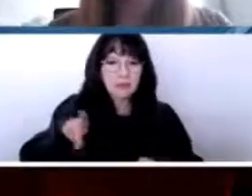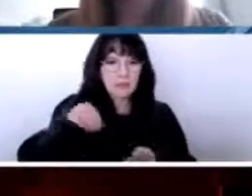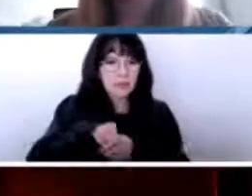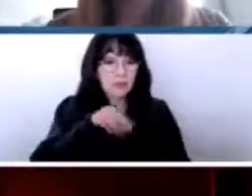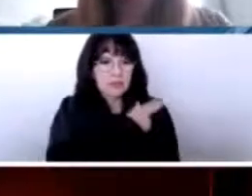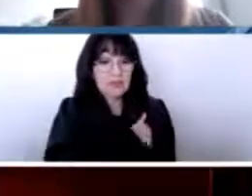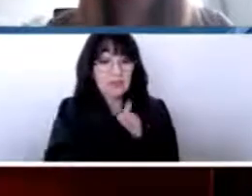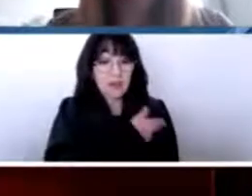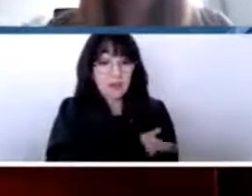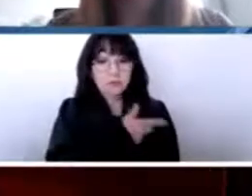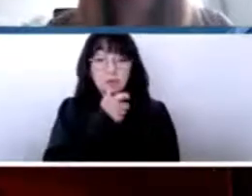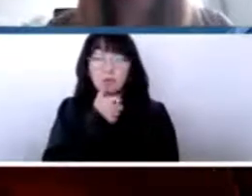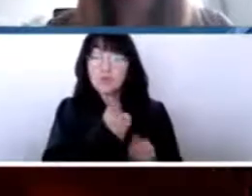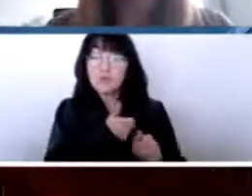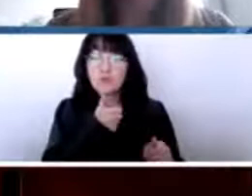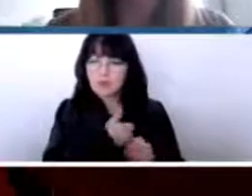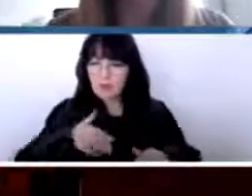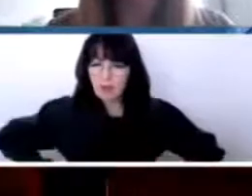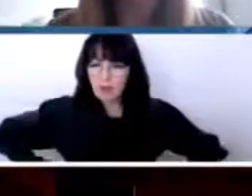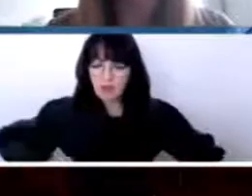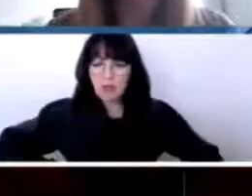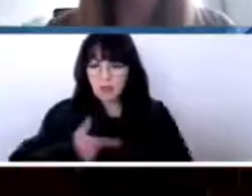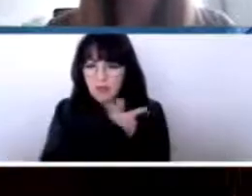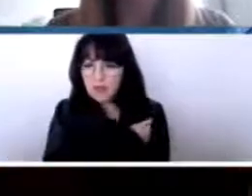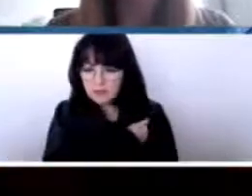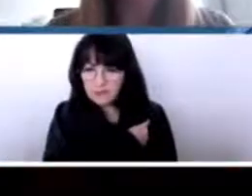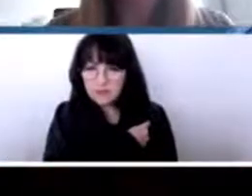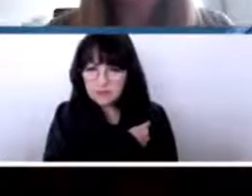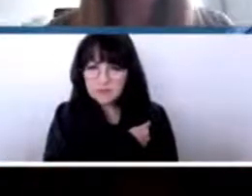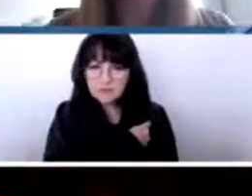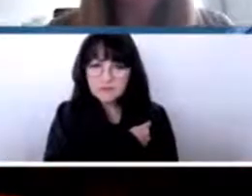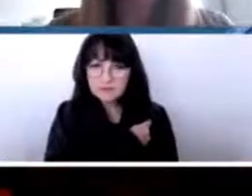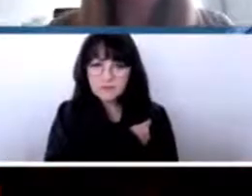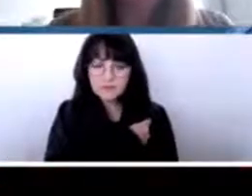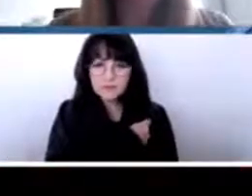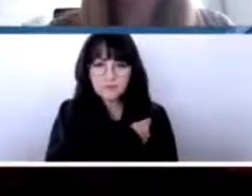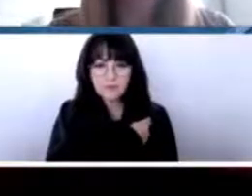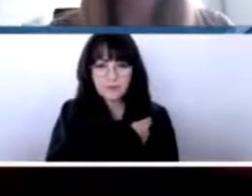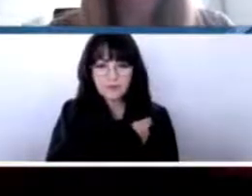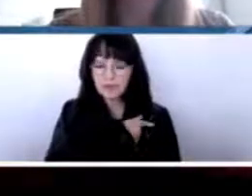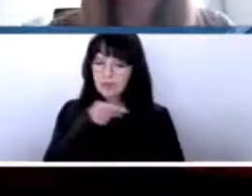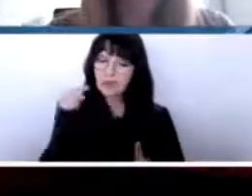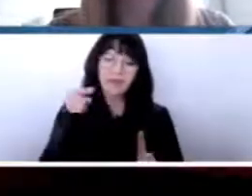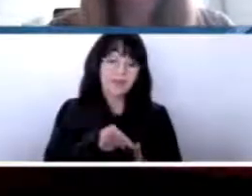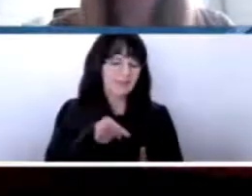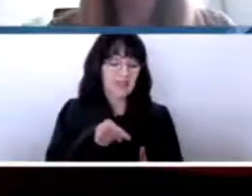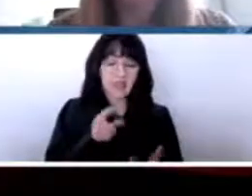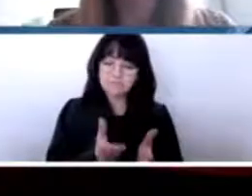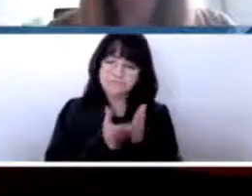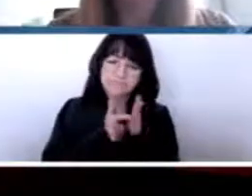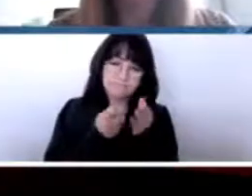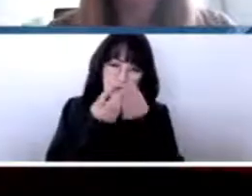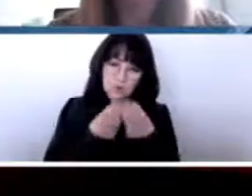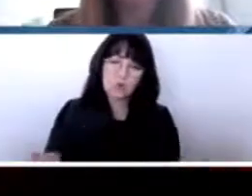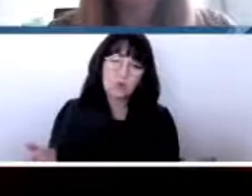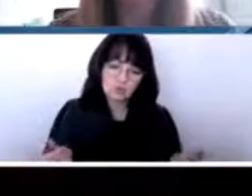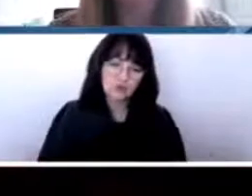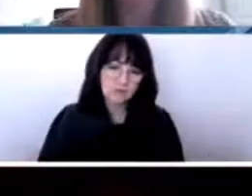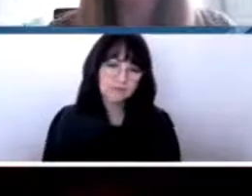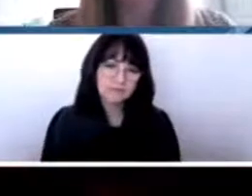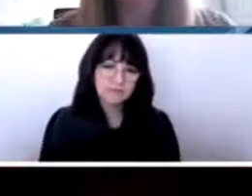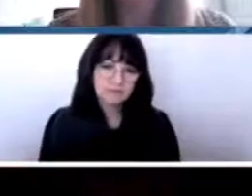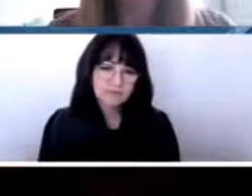the unvaccinated. And so when you get right down to it, that has to be the solution.